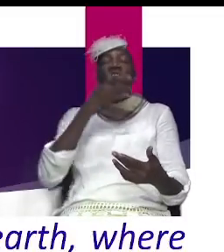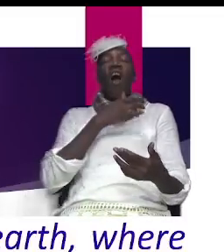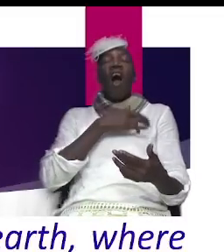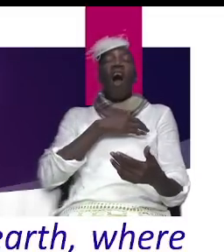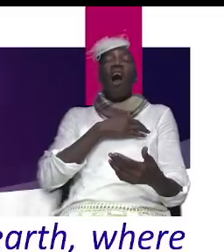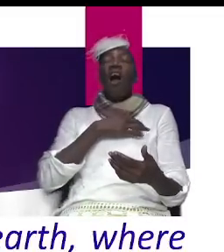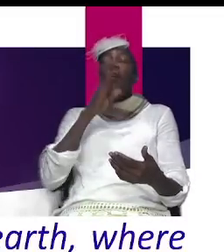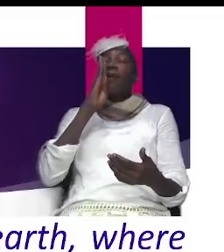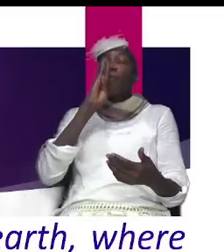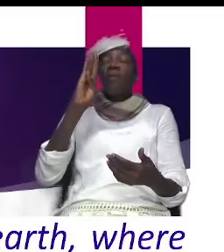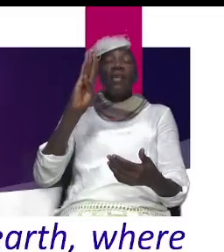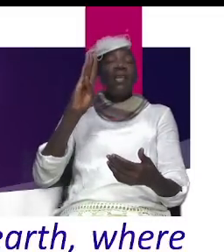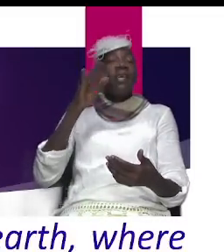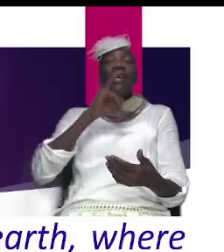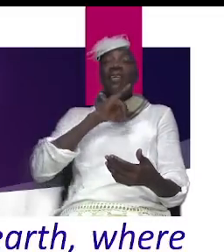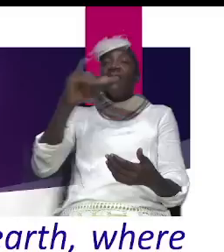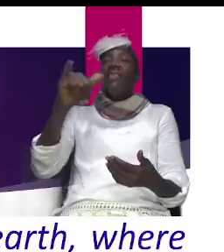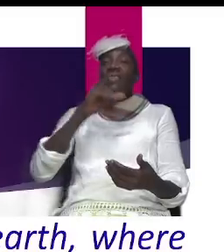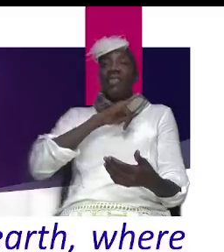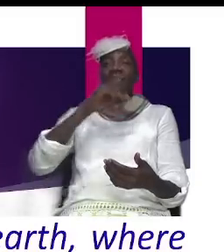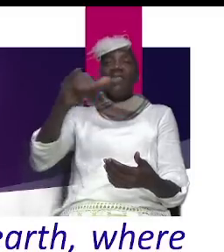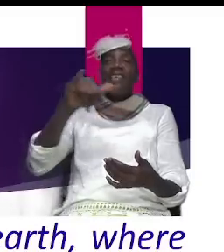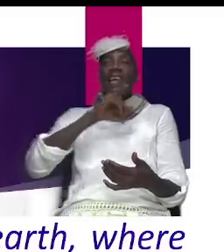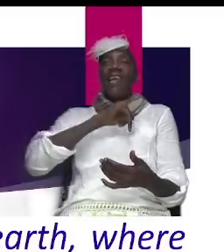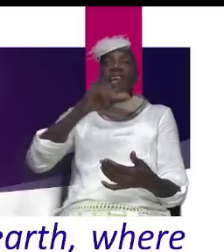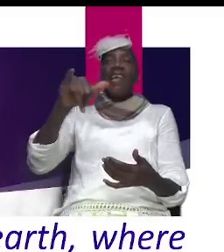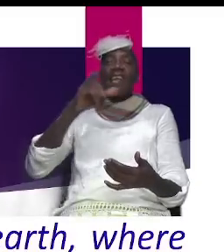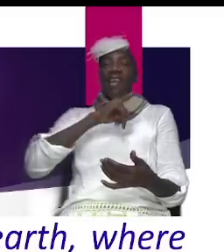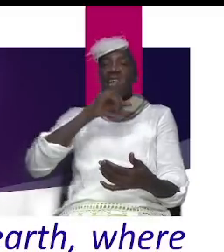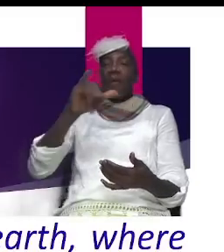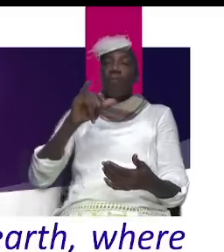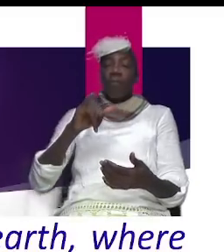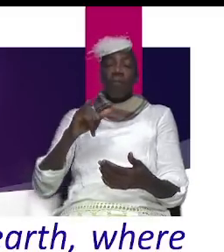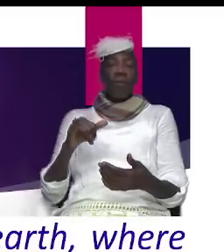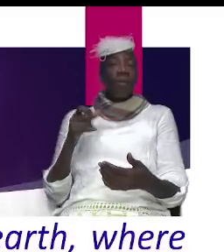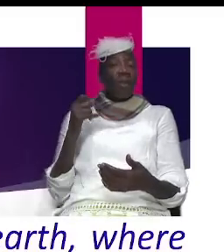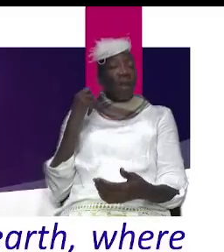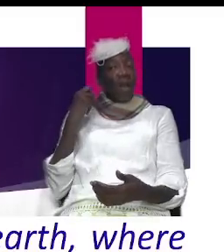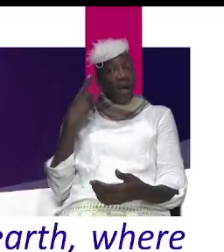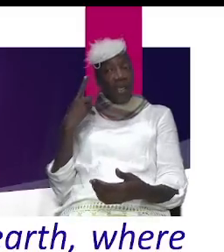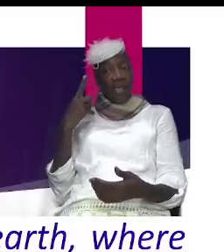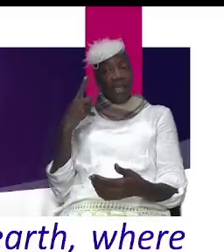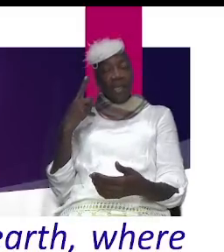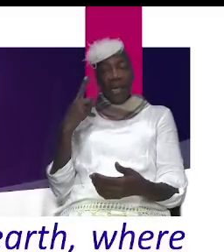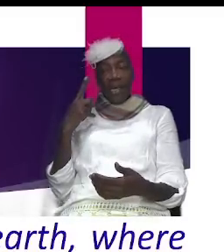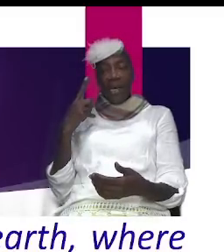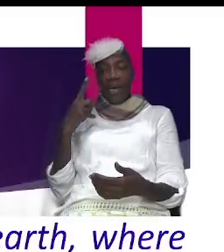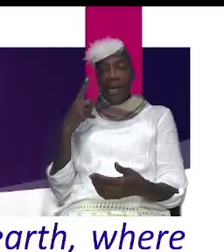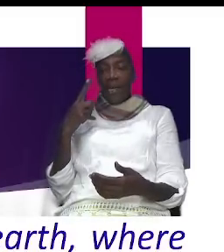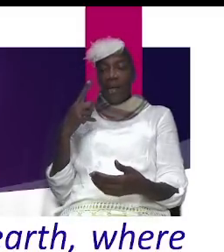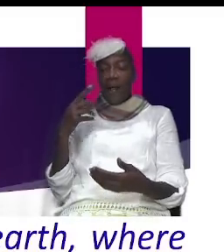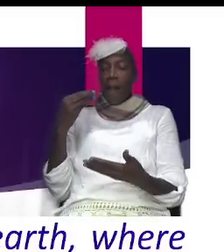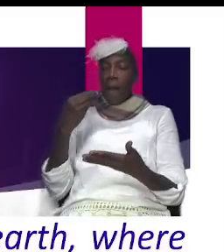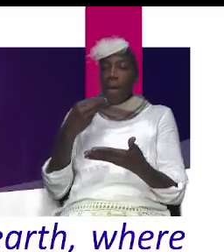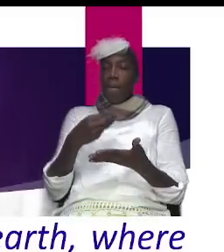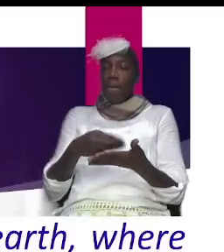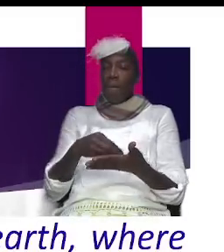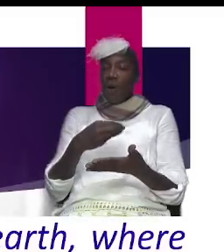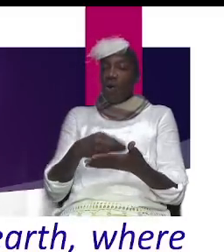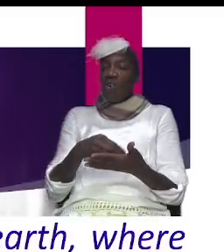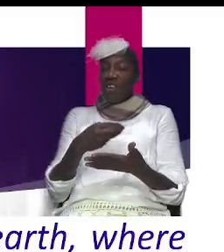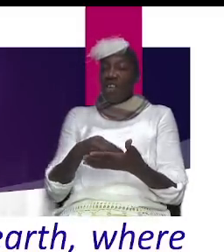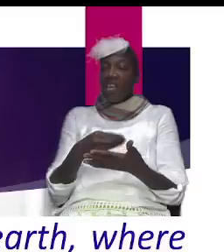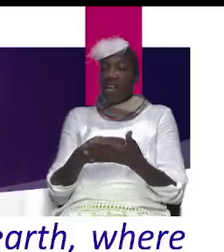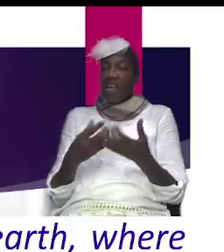also. It is important for us to understand that money is important in our